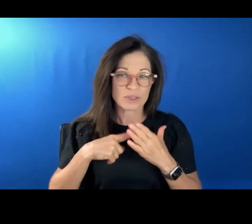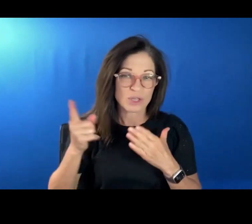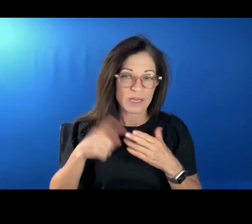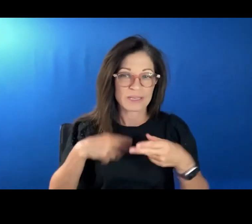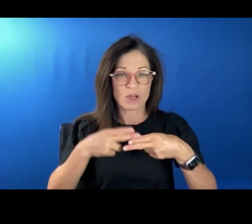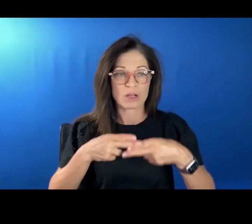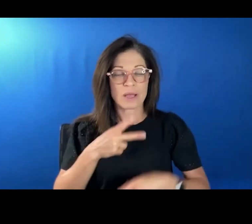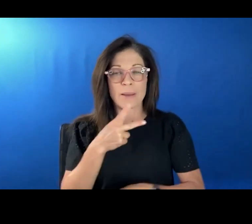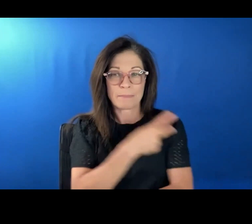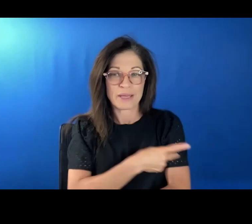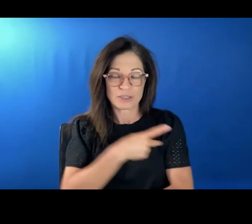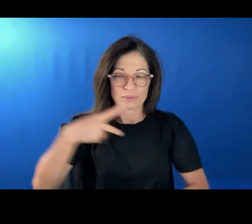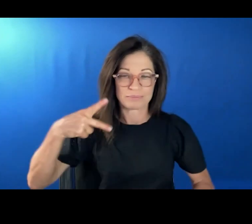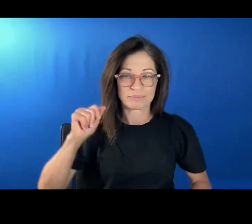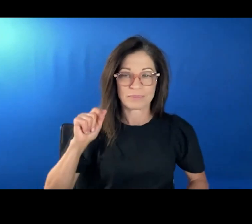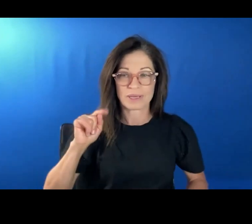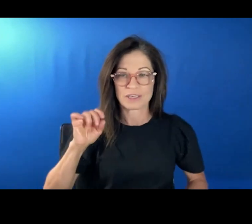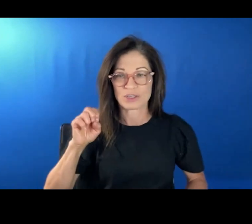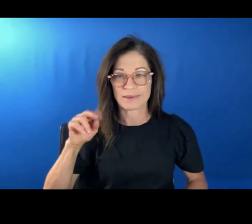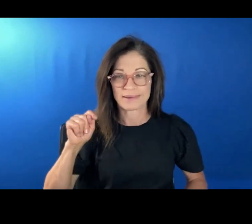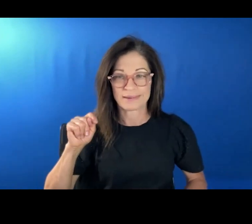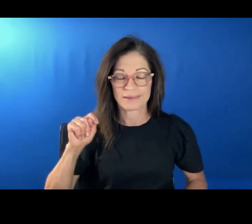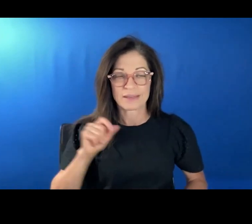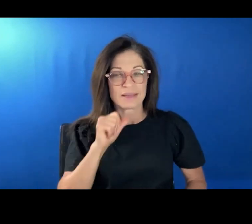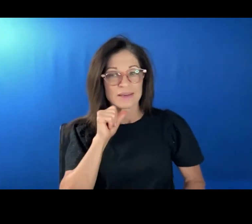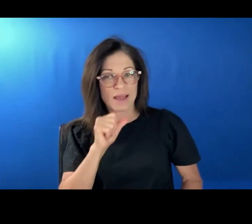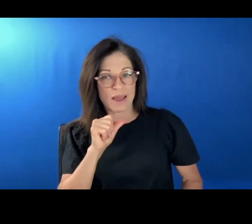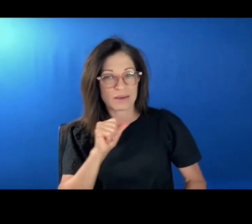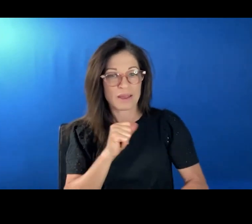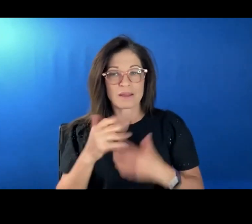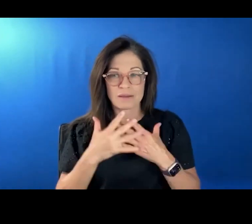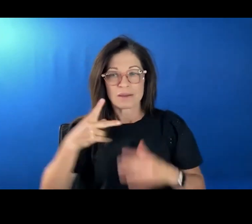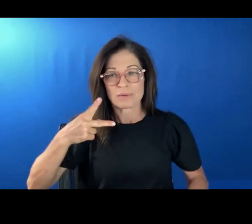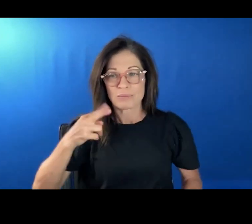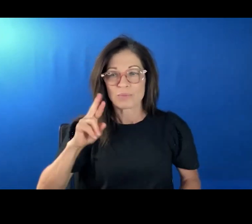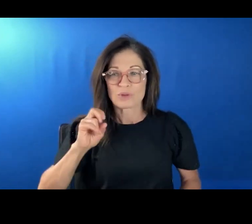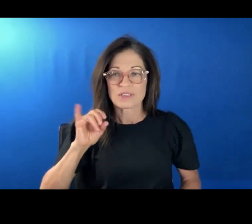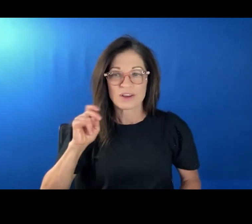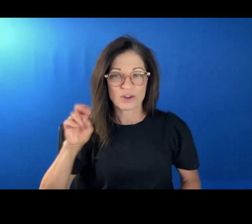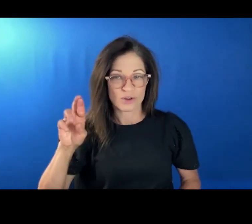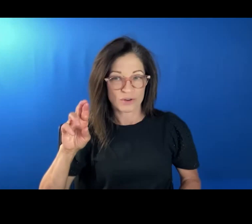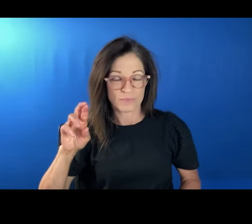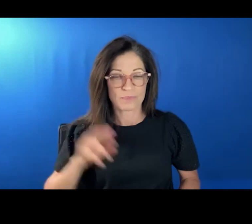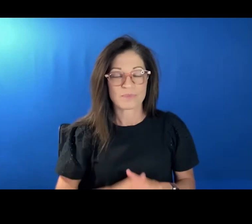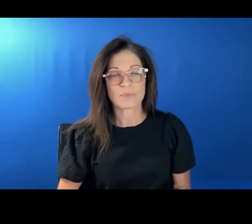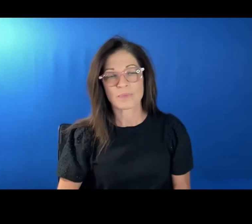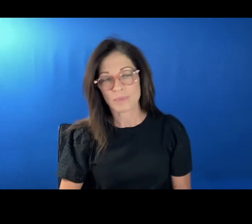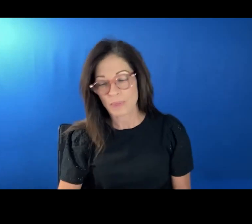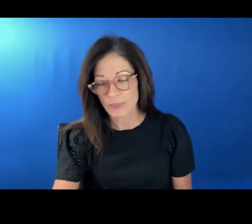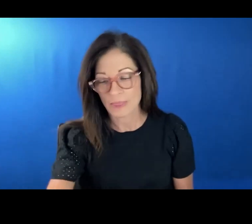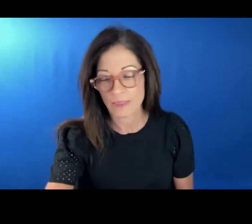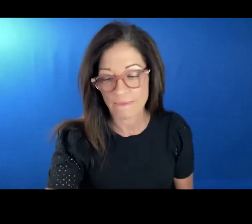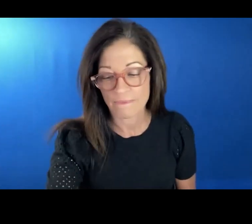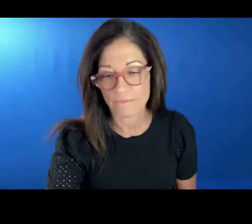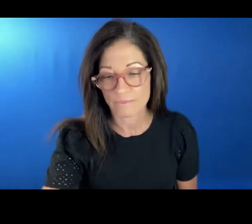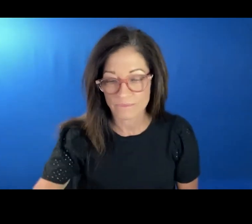Not Prisoner. And I thought I saw something about a question. I don't know if you're holding those or if we should pause for